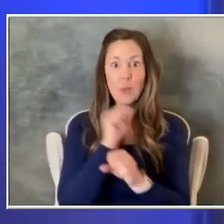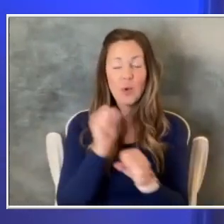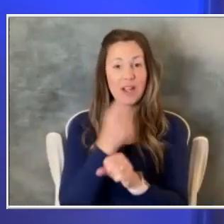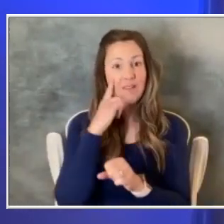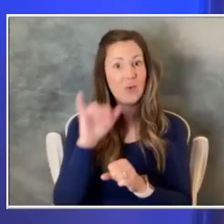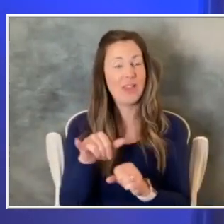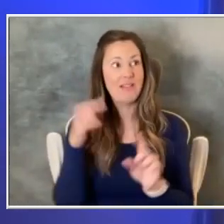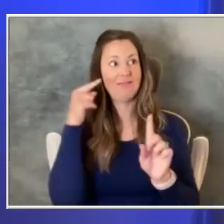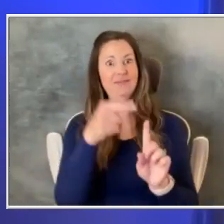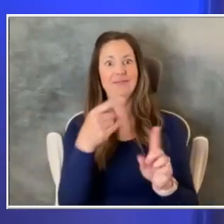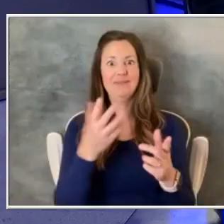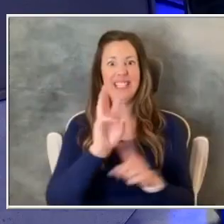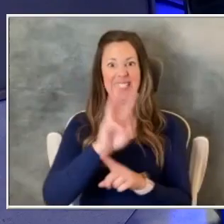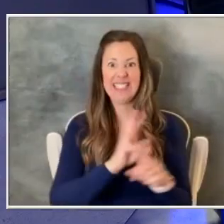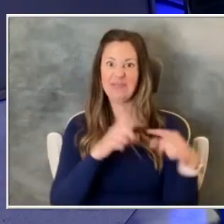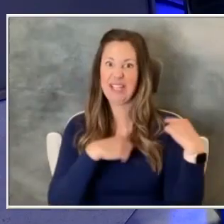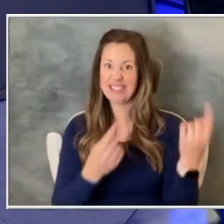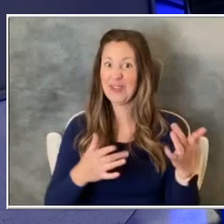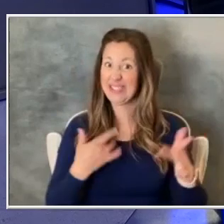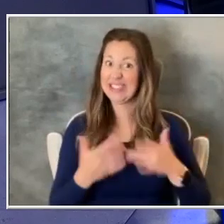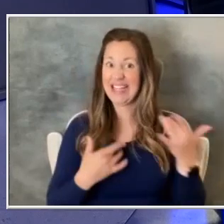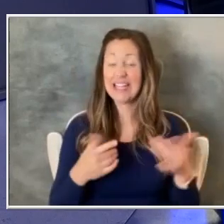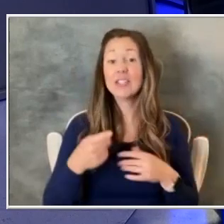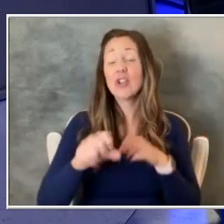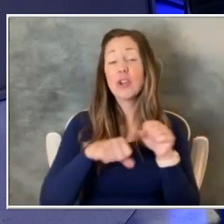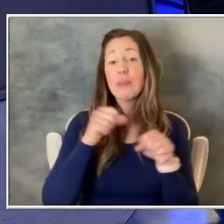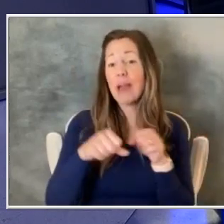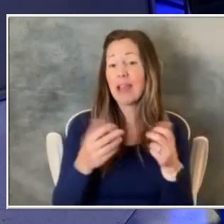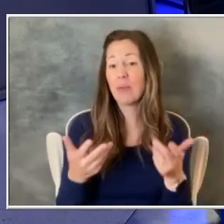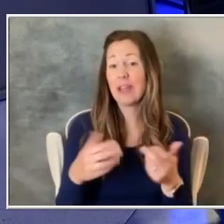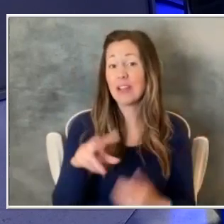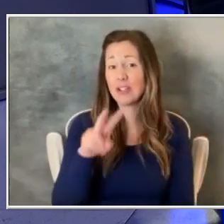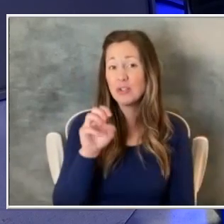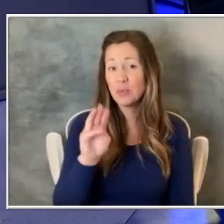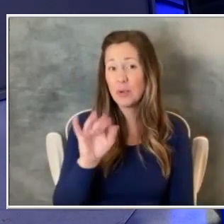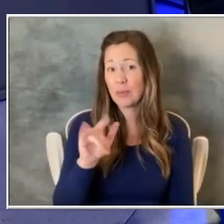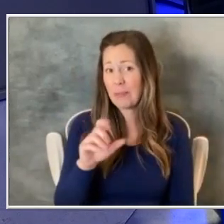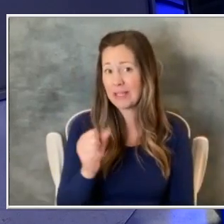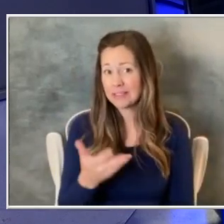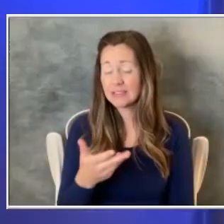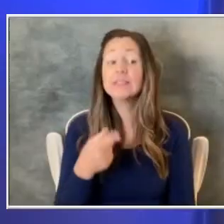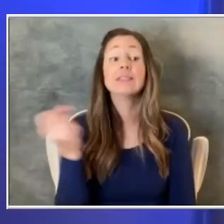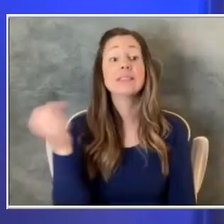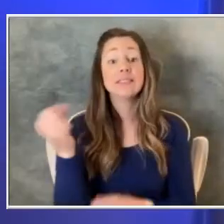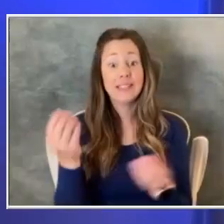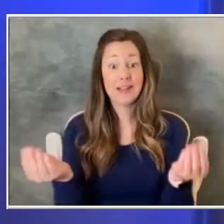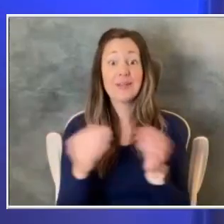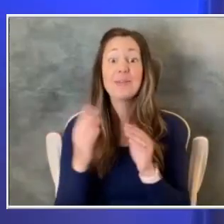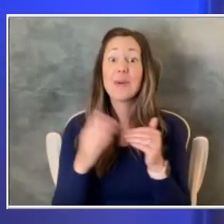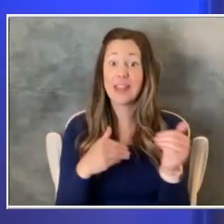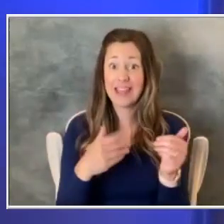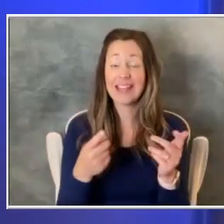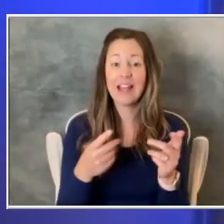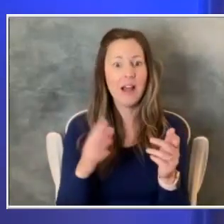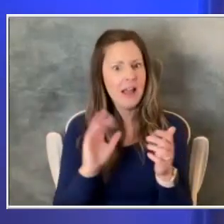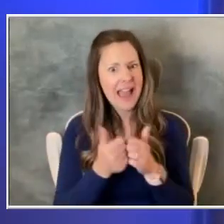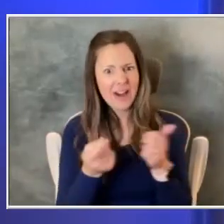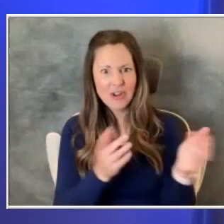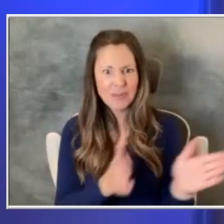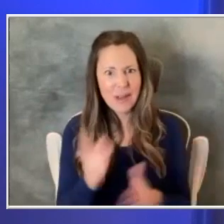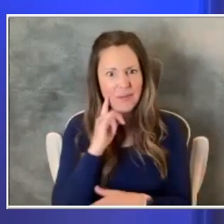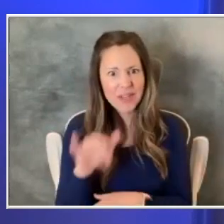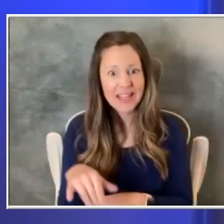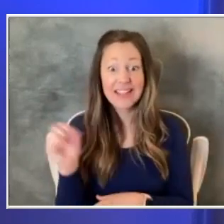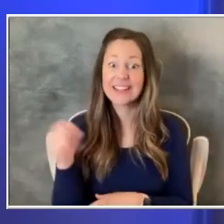it's pretty exciting also. So you biked, what, 200 miles? Yeah, so over 200 miles How over do you 3 prep days. for that? Yeah, that's